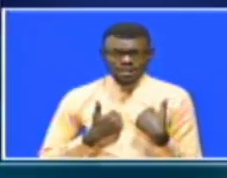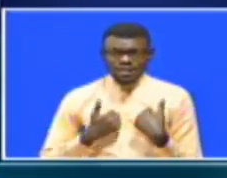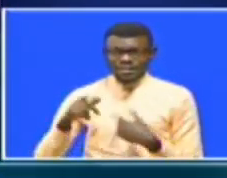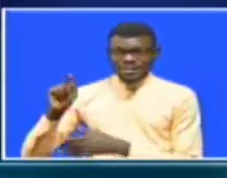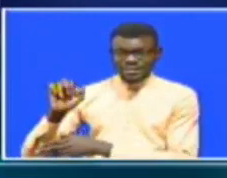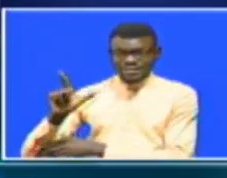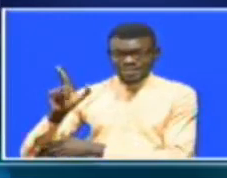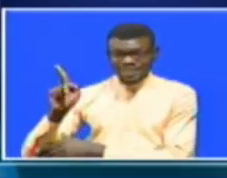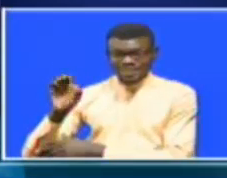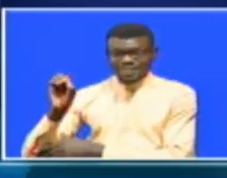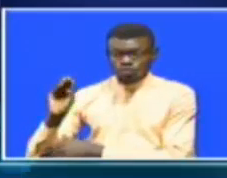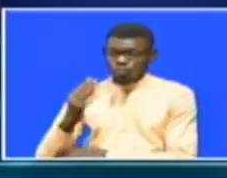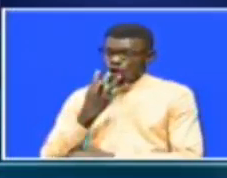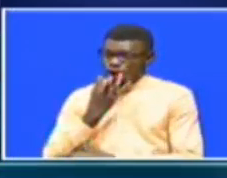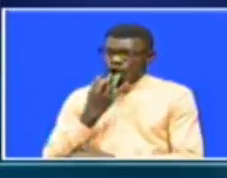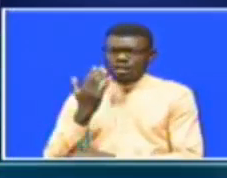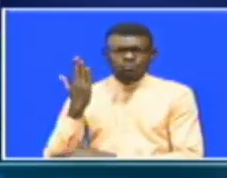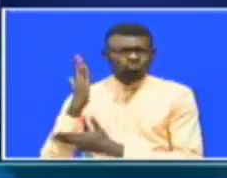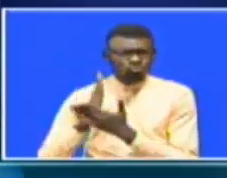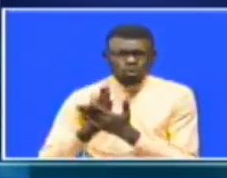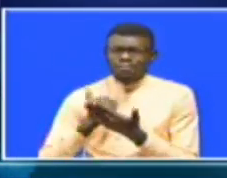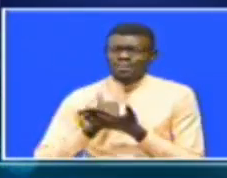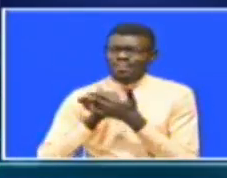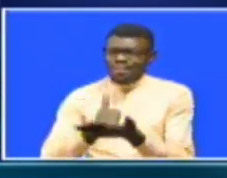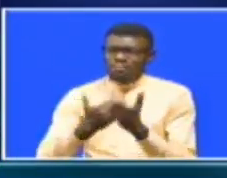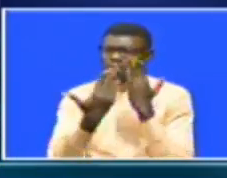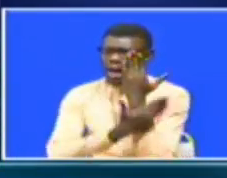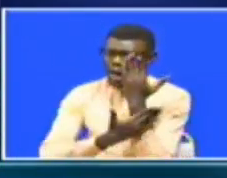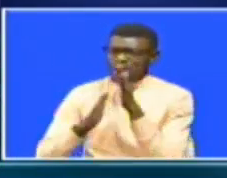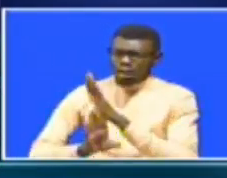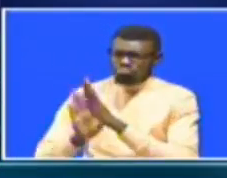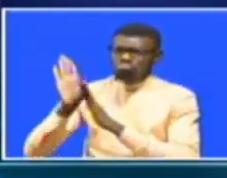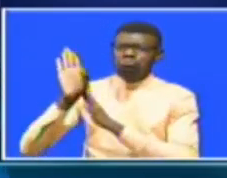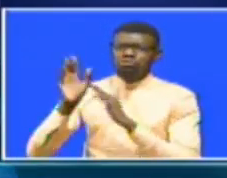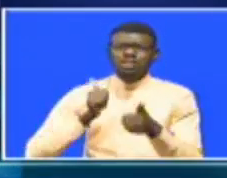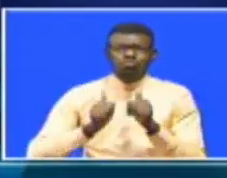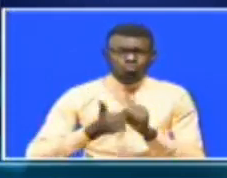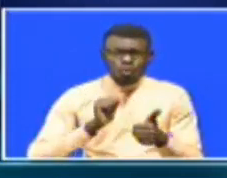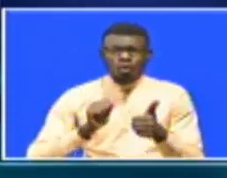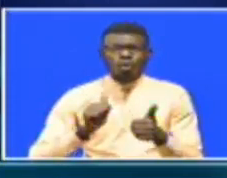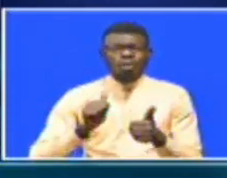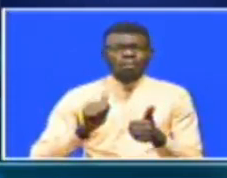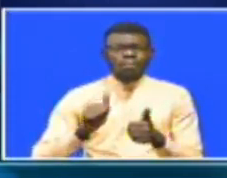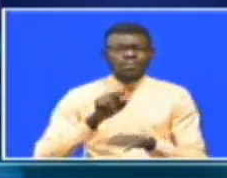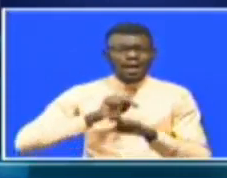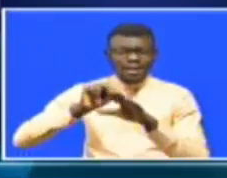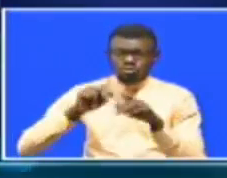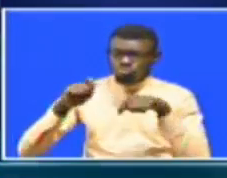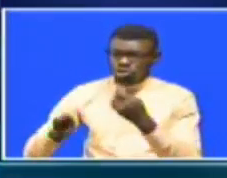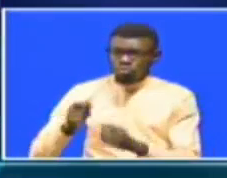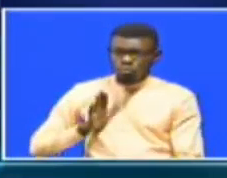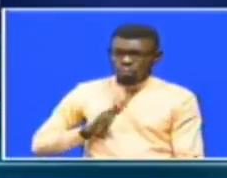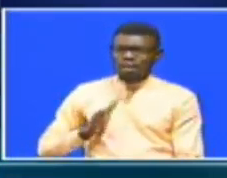Telkom Orange club dominance was a blessing for the country, with most of the players forming the bulk of the national women's team, where they continue with